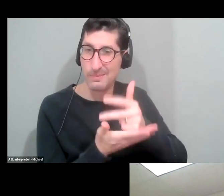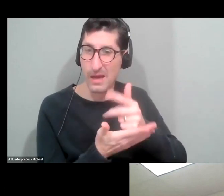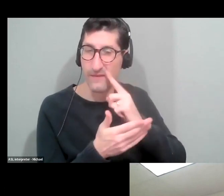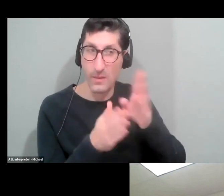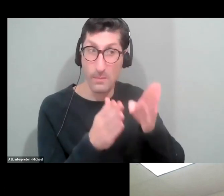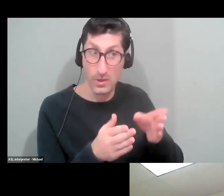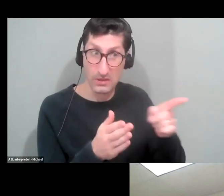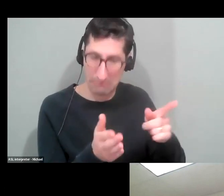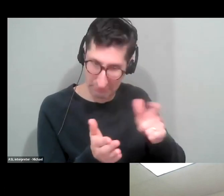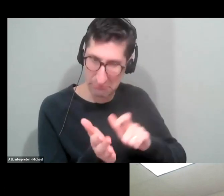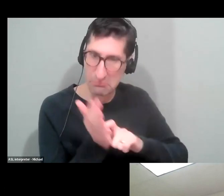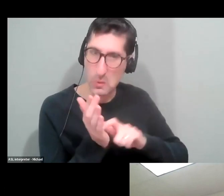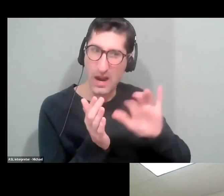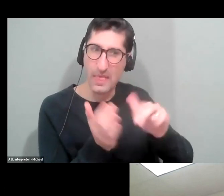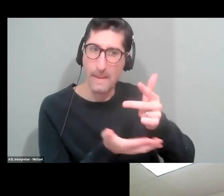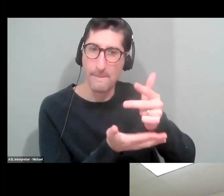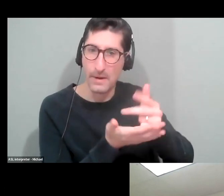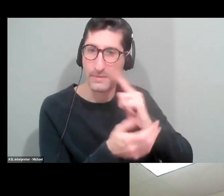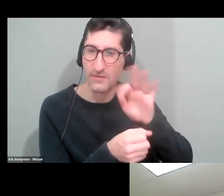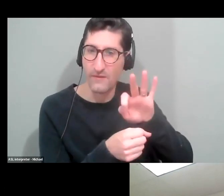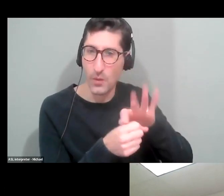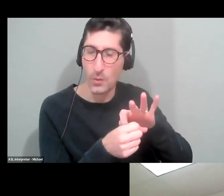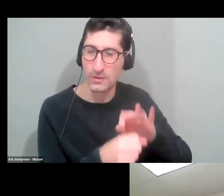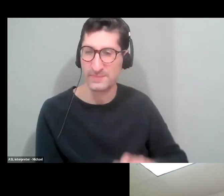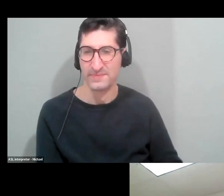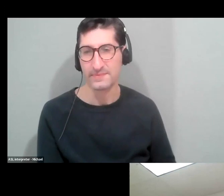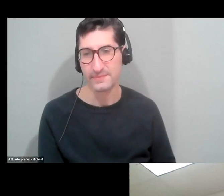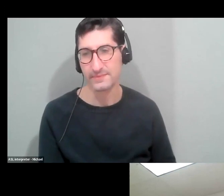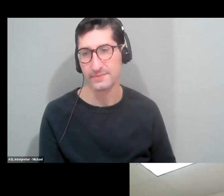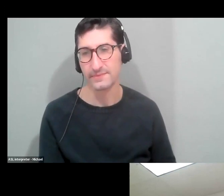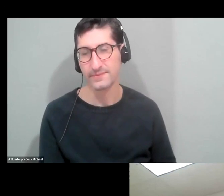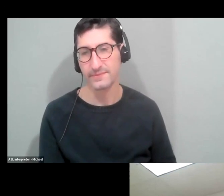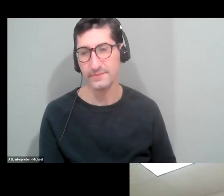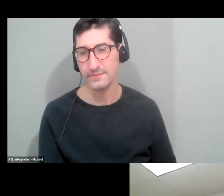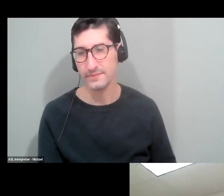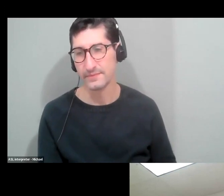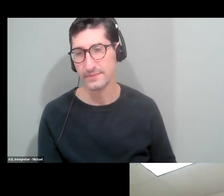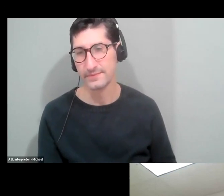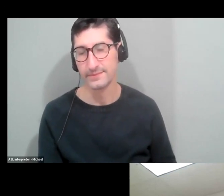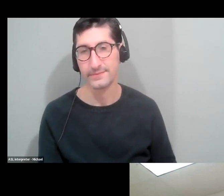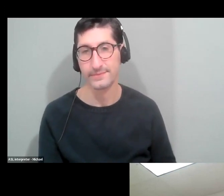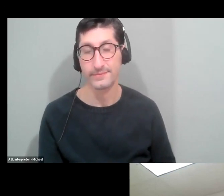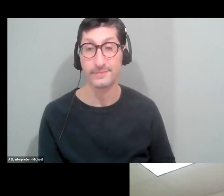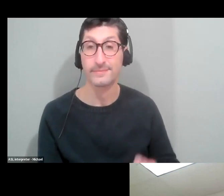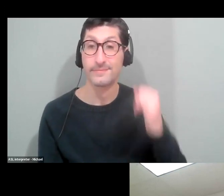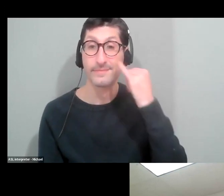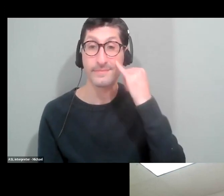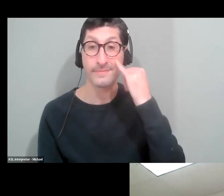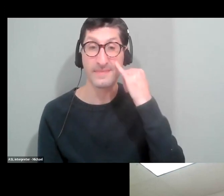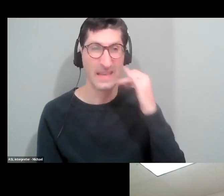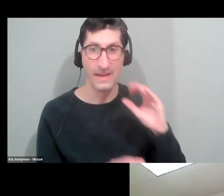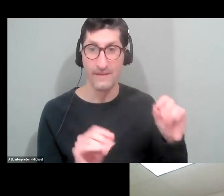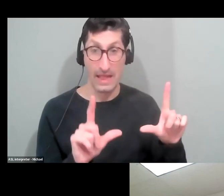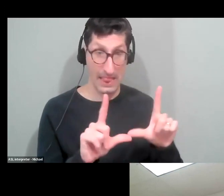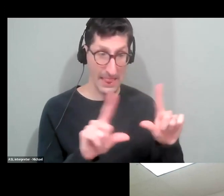to vote. Um, and yeah, if anyone who doesn't have a placard or a hanger is parked there, you